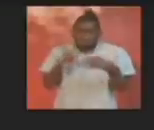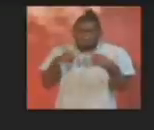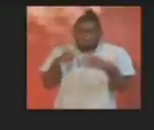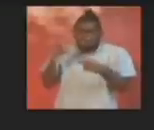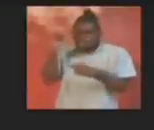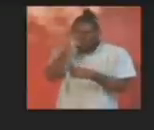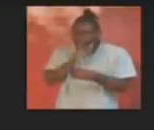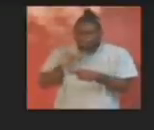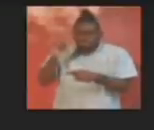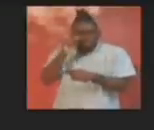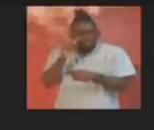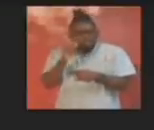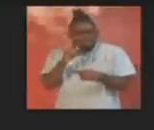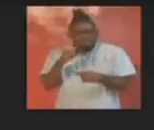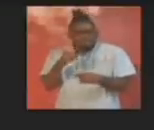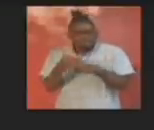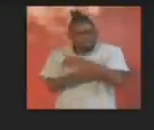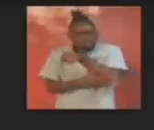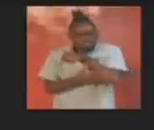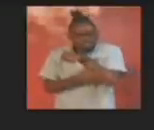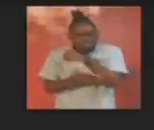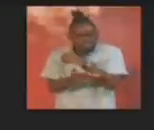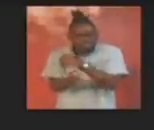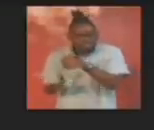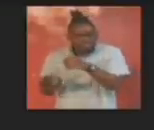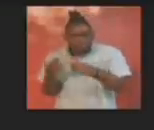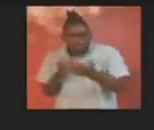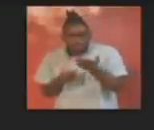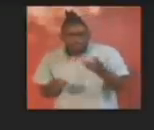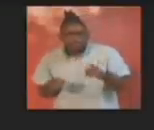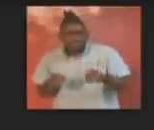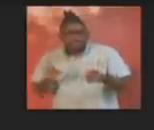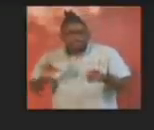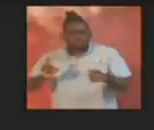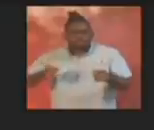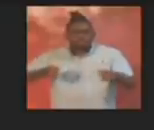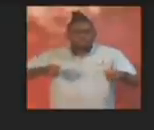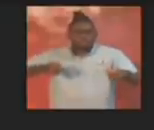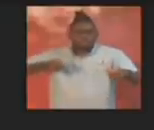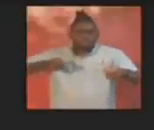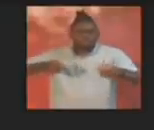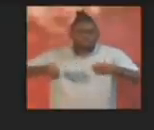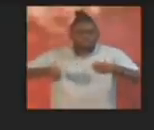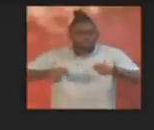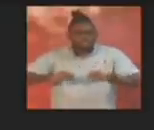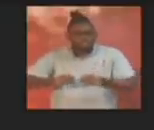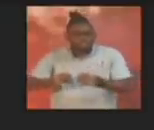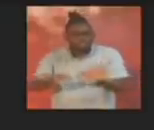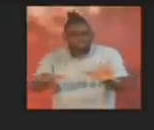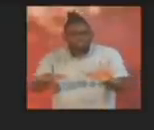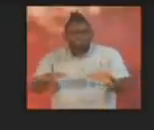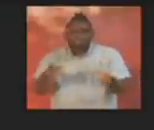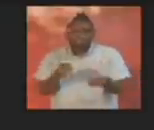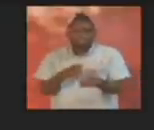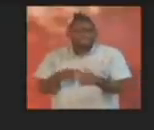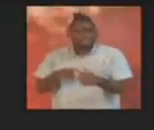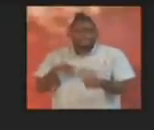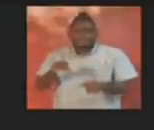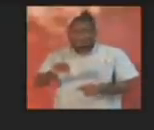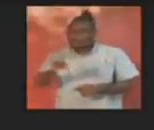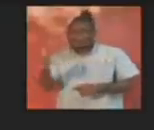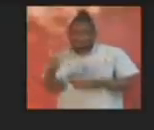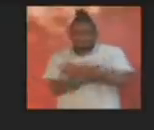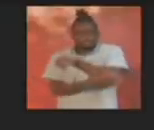not going to achieve control of the virus if the virus is left to run around, as it were, in the rest